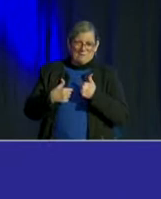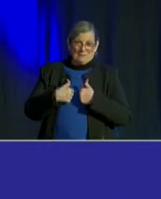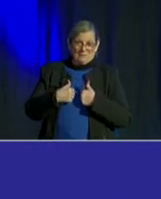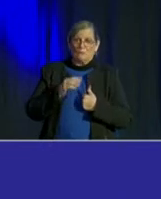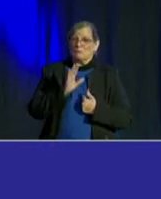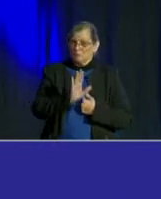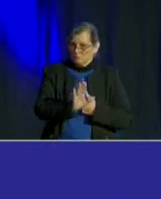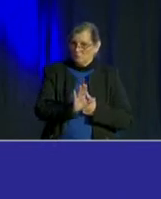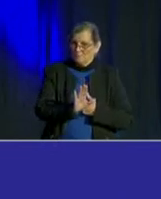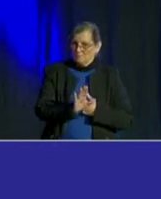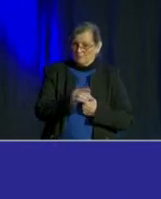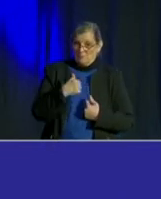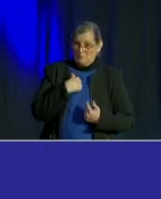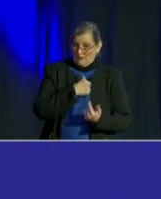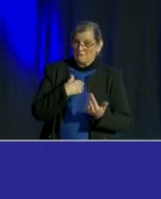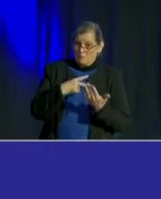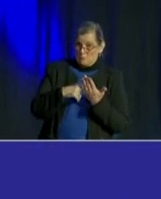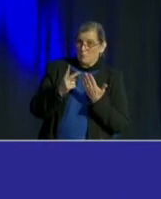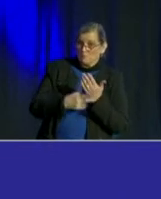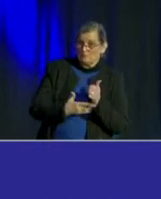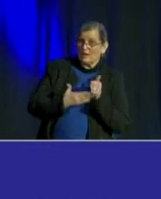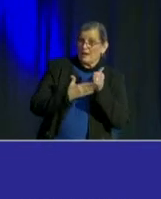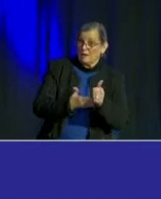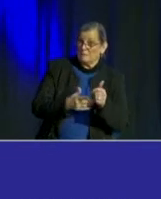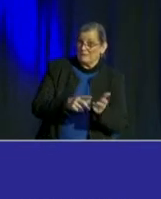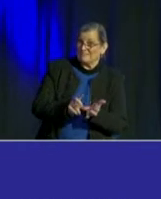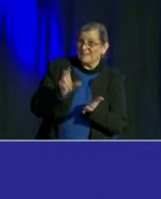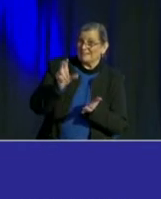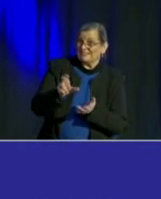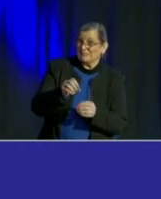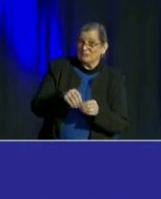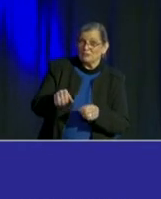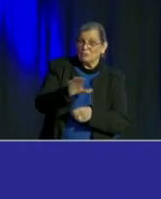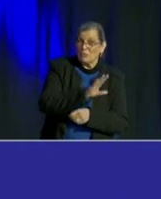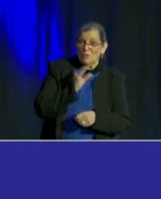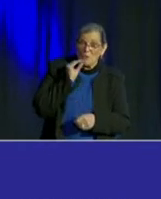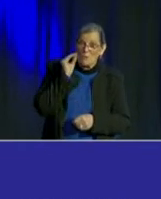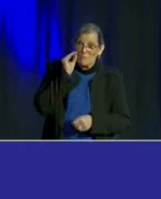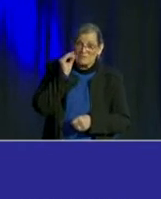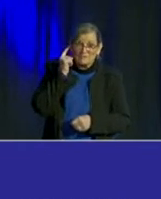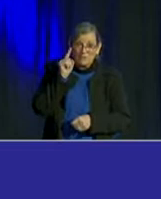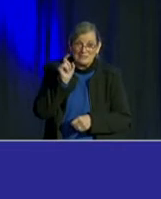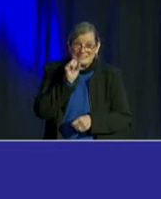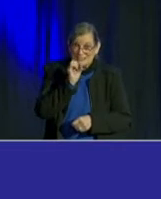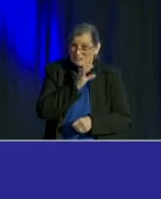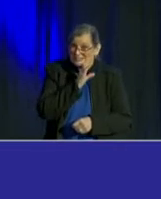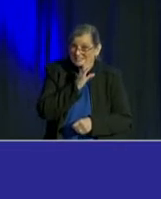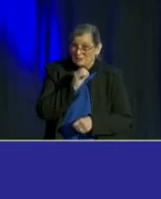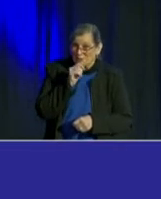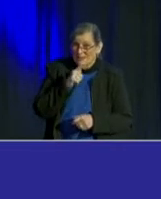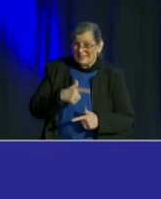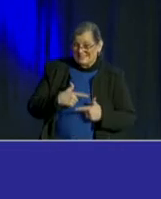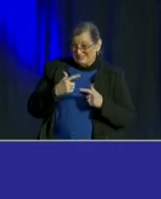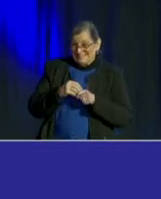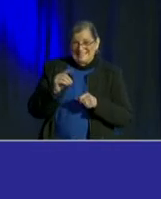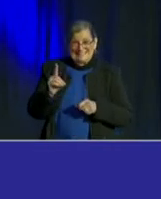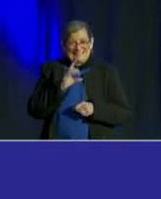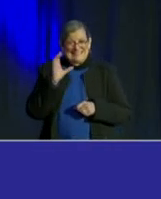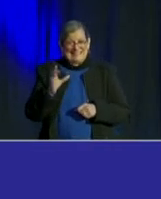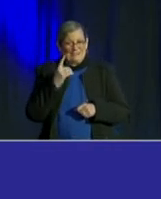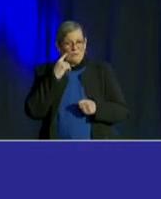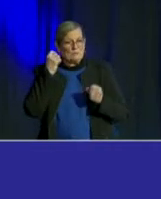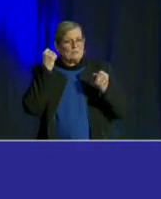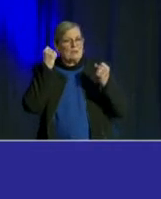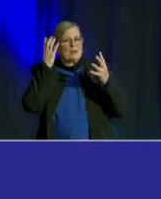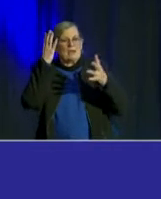order to invest in those homes of seniors who've lived in DC for many years and now